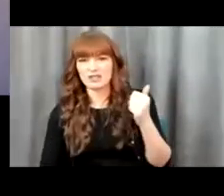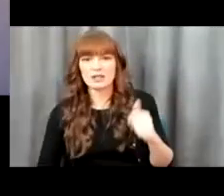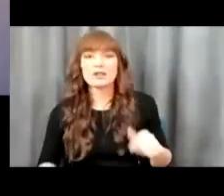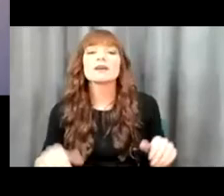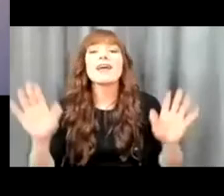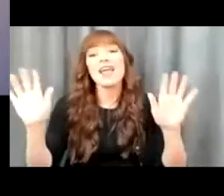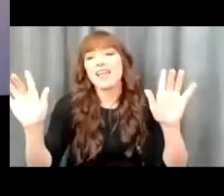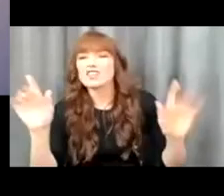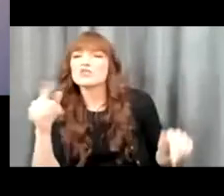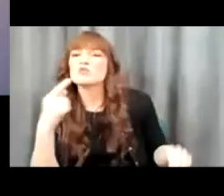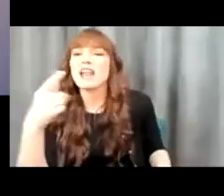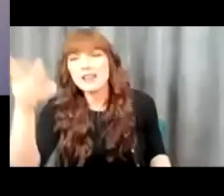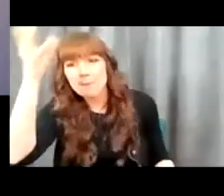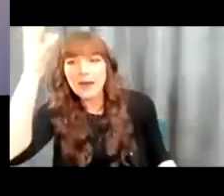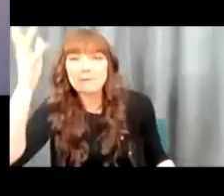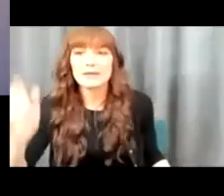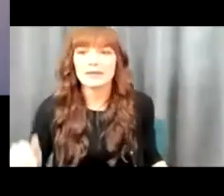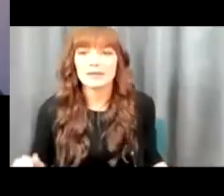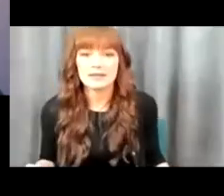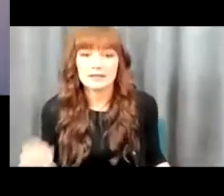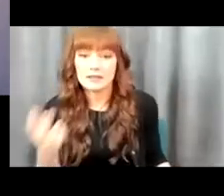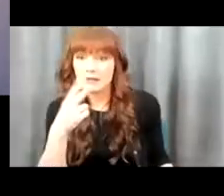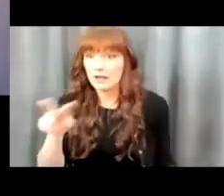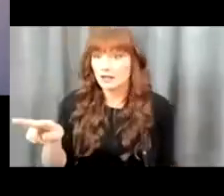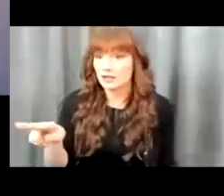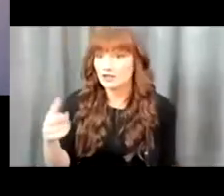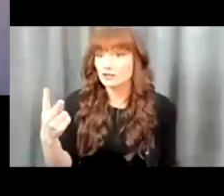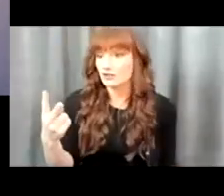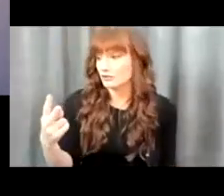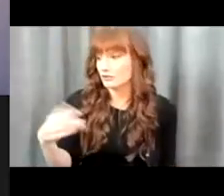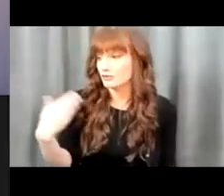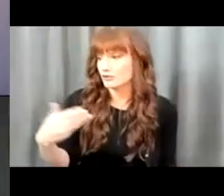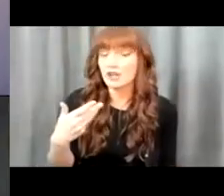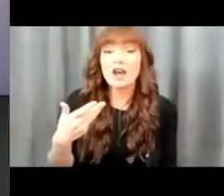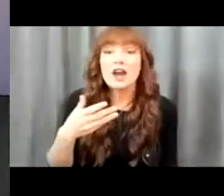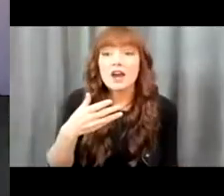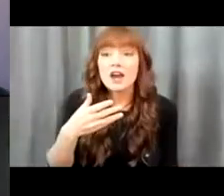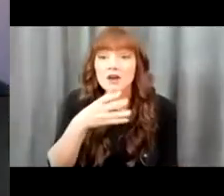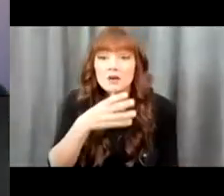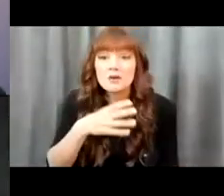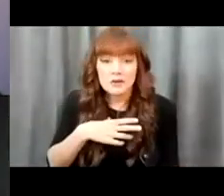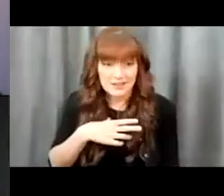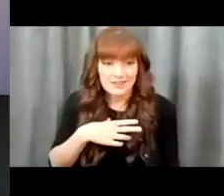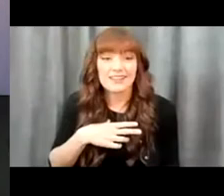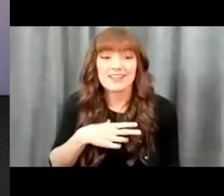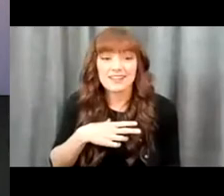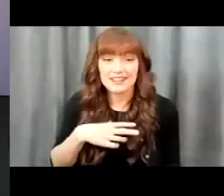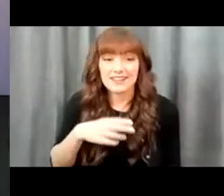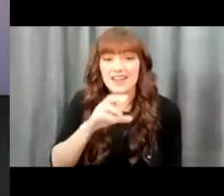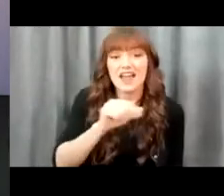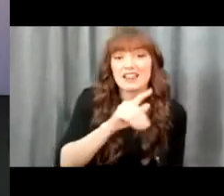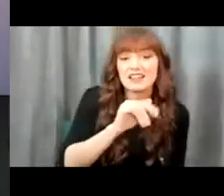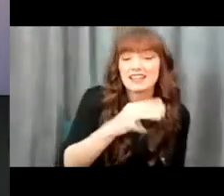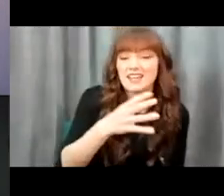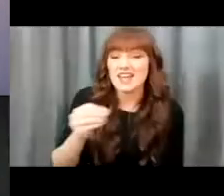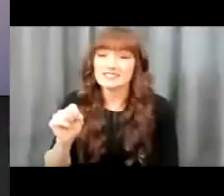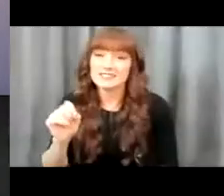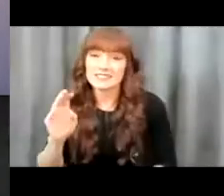Hey, you tell him, Papi. Clinton turns to see two young women, Eligia and Sam, batting their eyelashes at